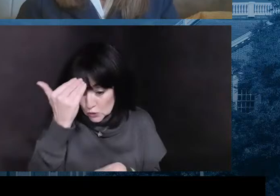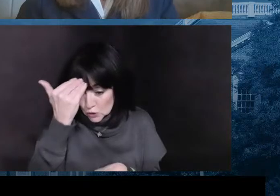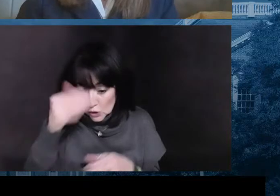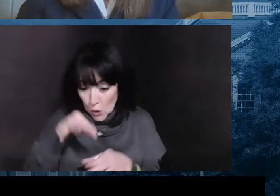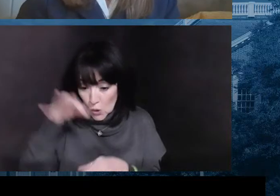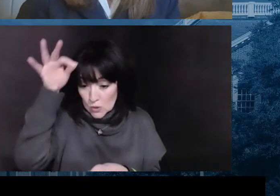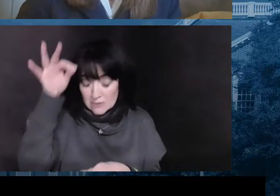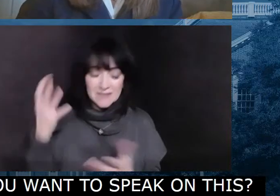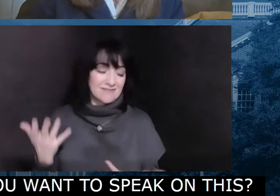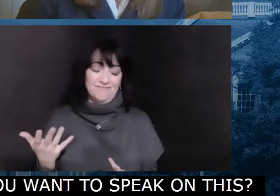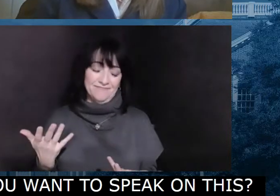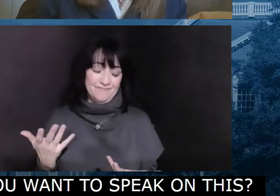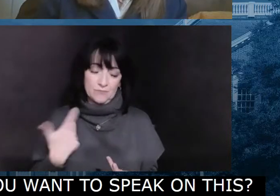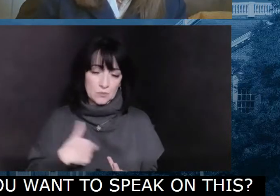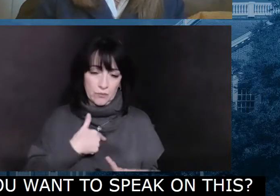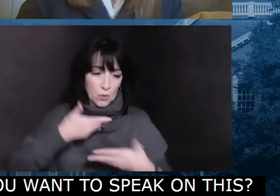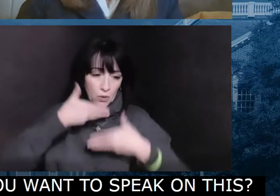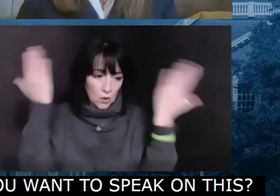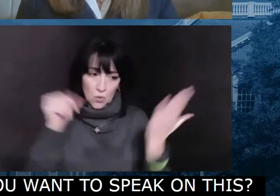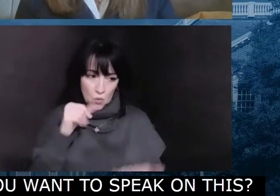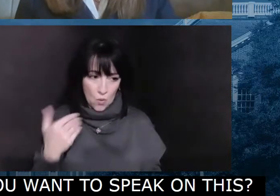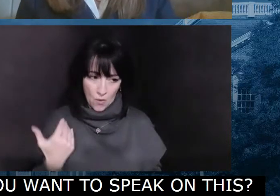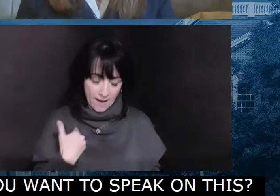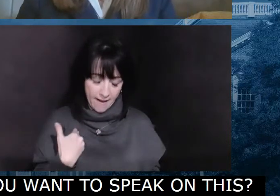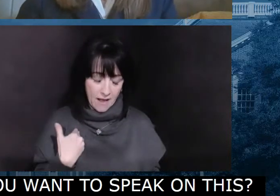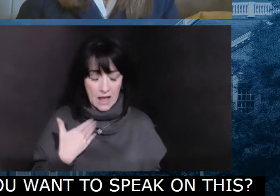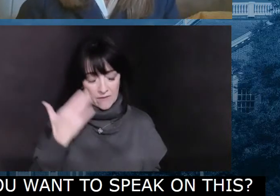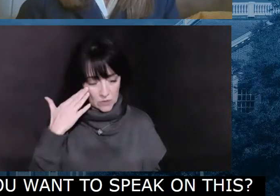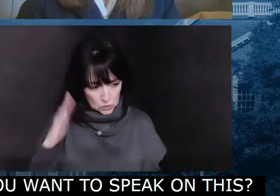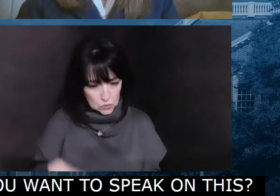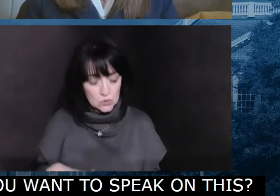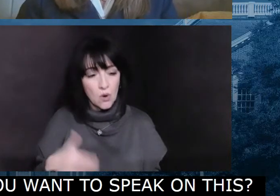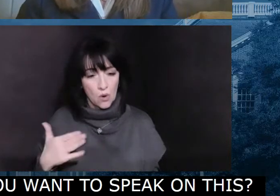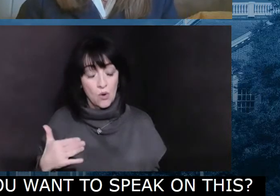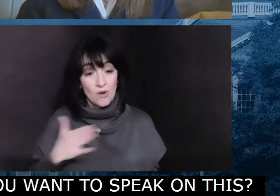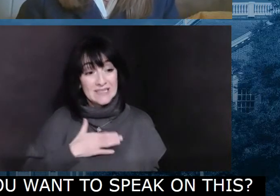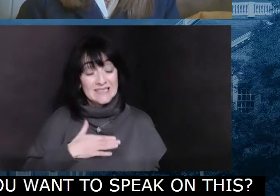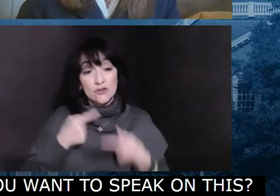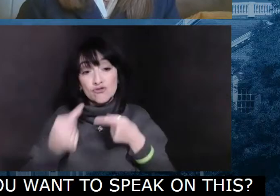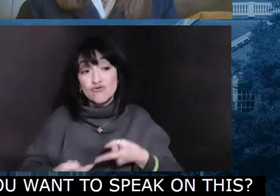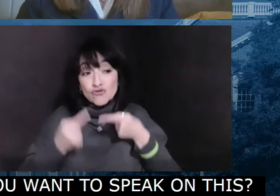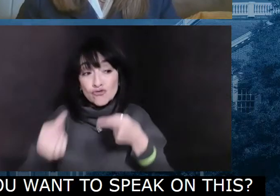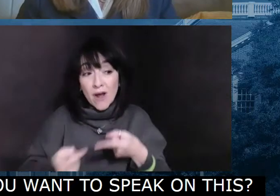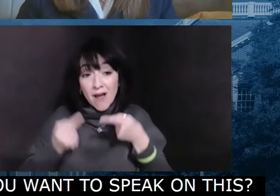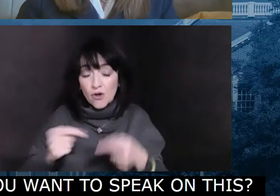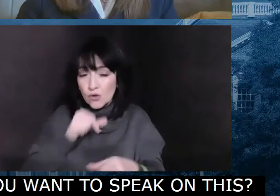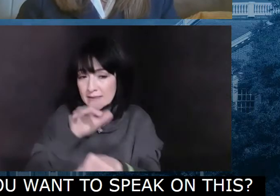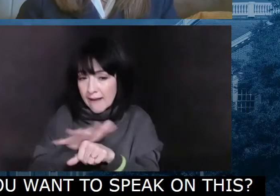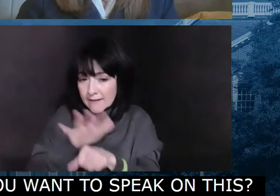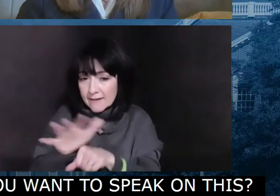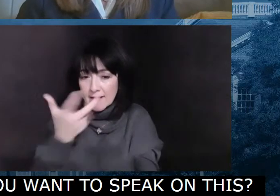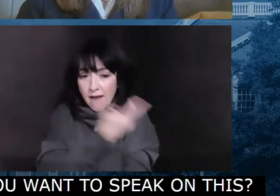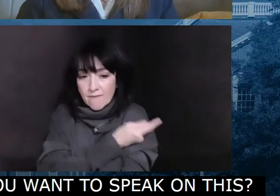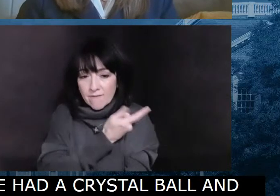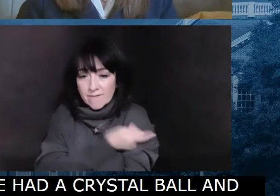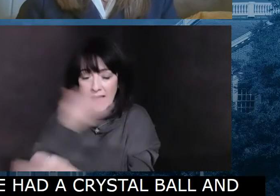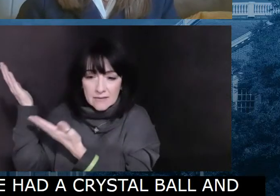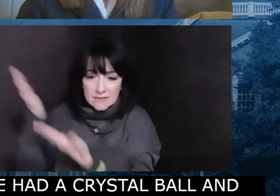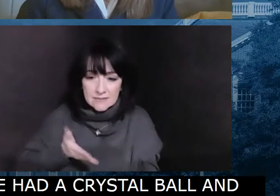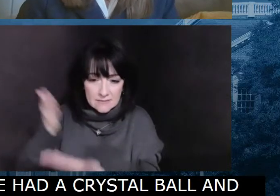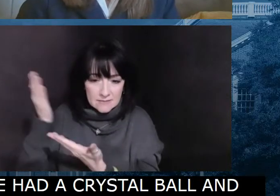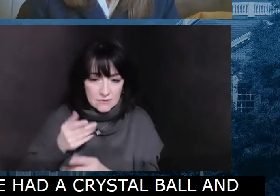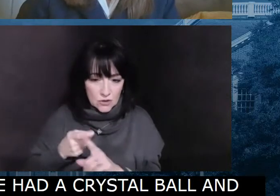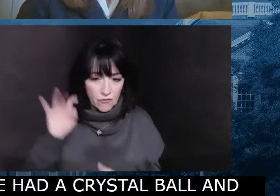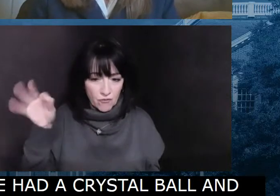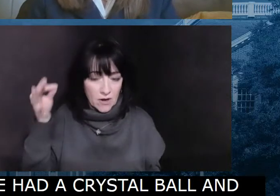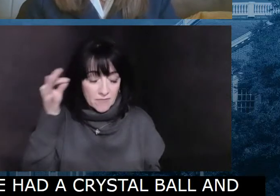is vaccine and vaccine supply. Then you throw in, as I heard the governor say earlier today, the